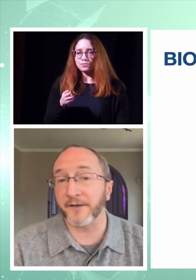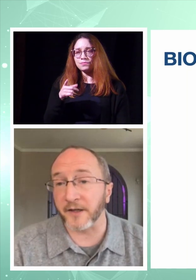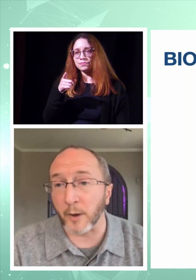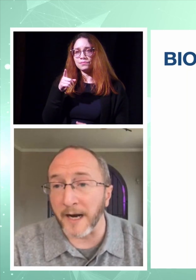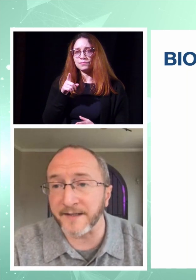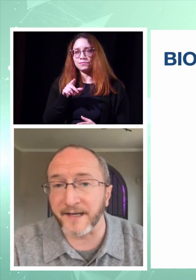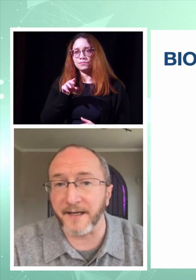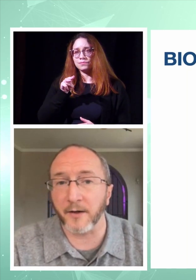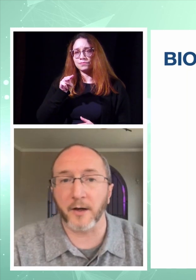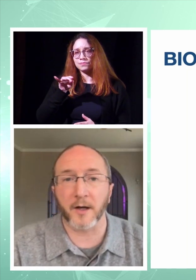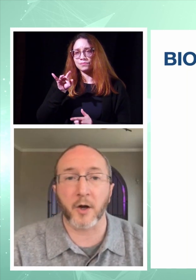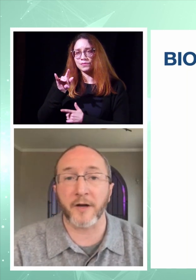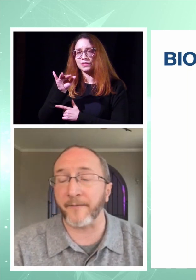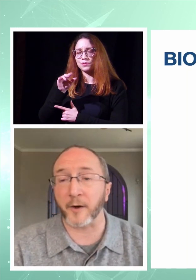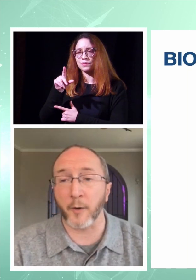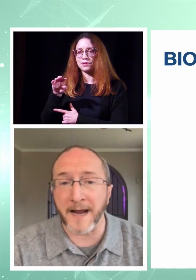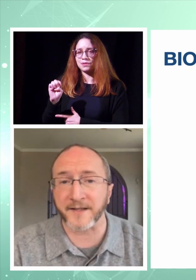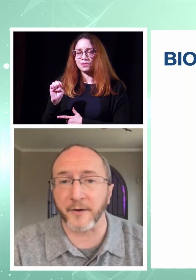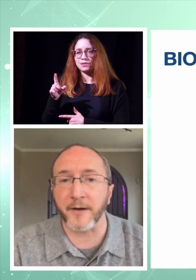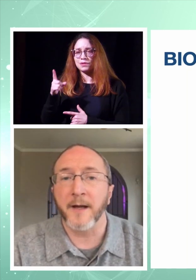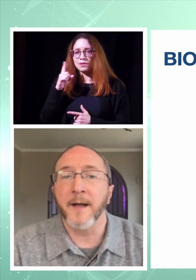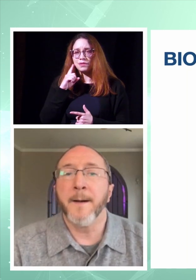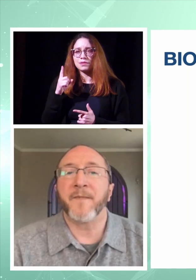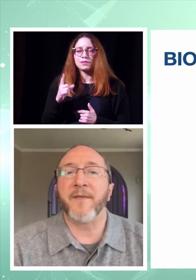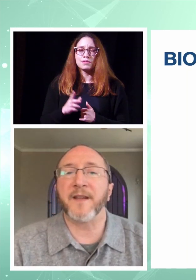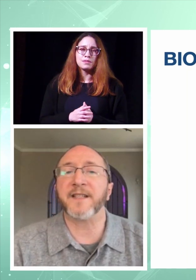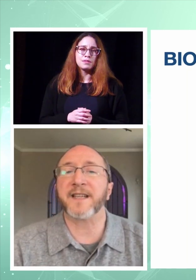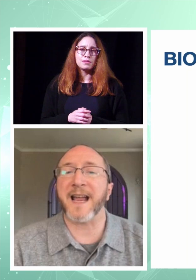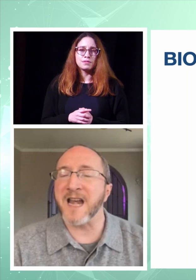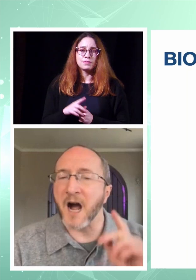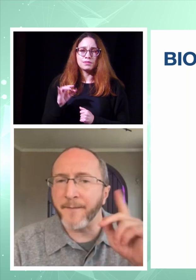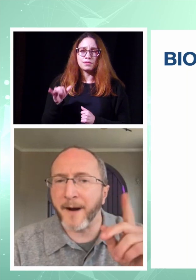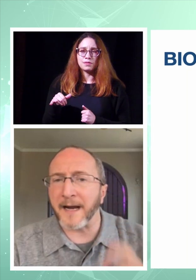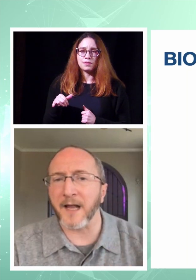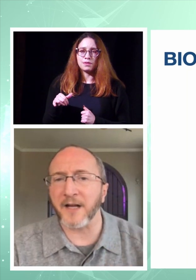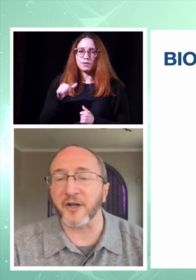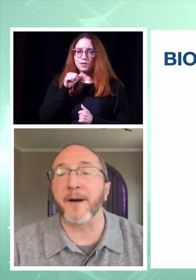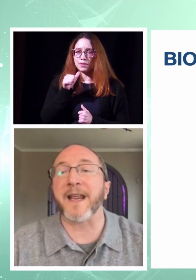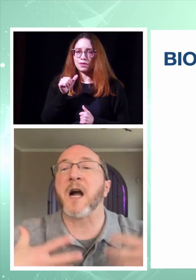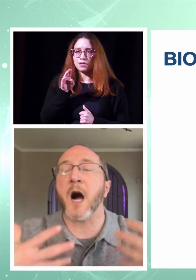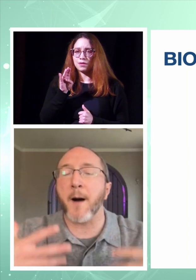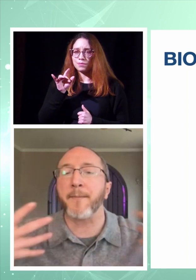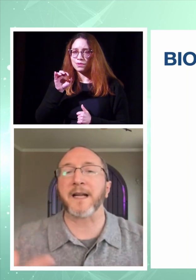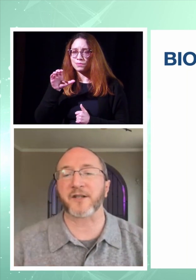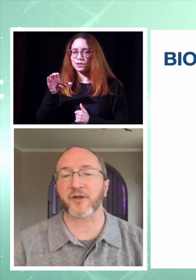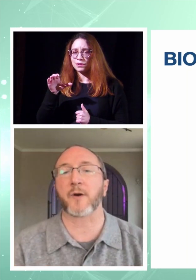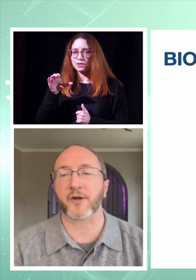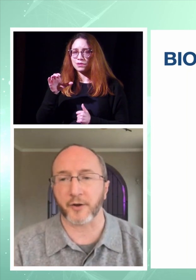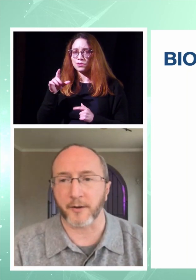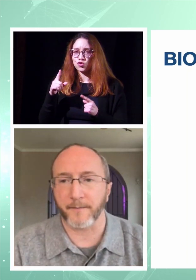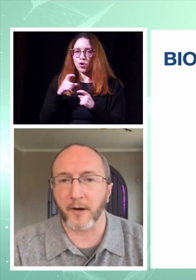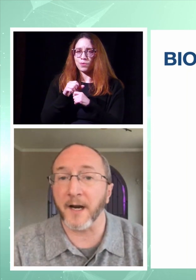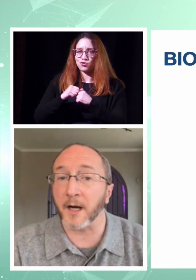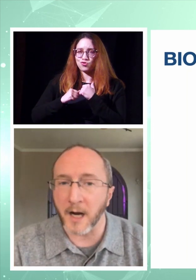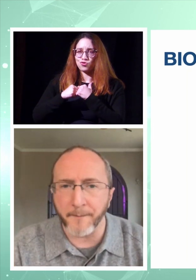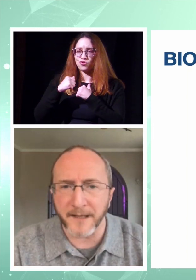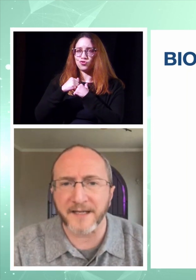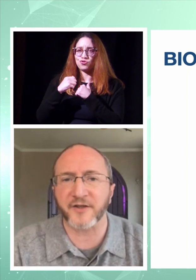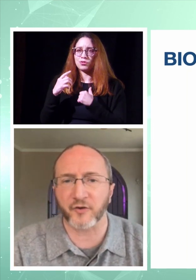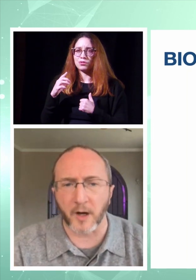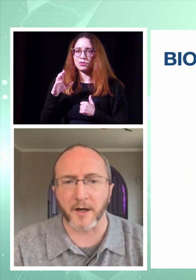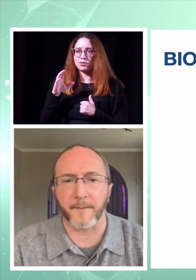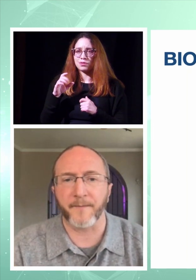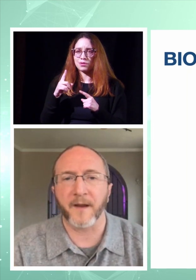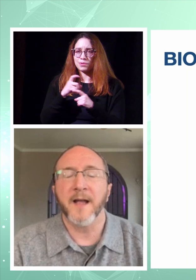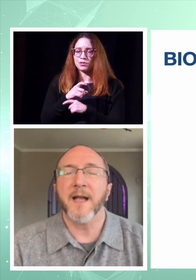of glutathione acetate, a code name for Copaxone. And this is a non-biologic, but a complex structure, all right, a